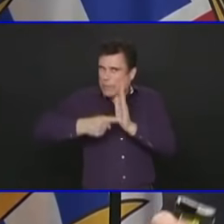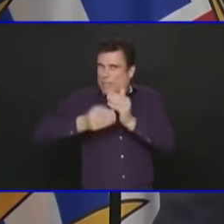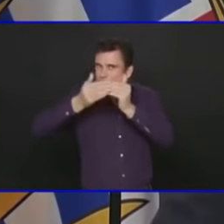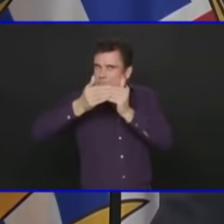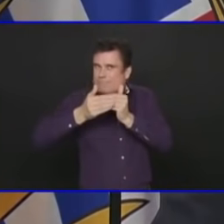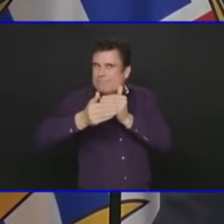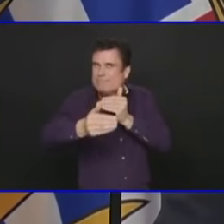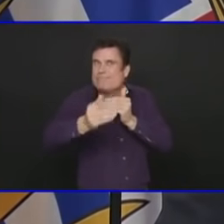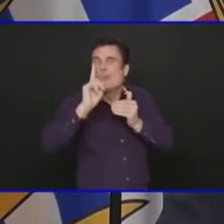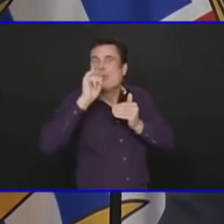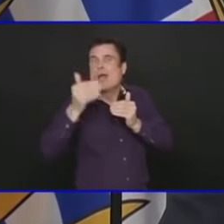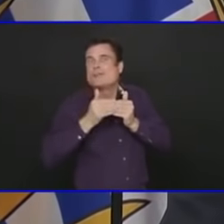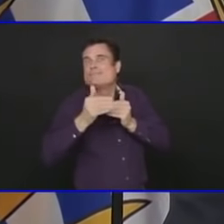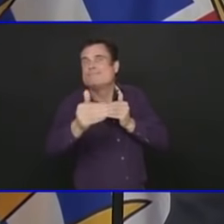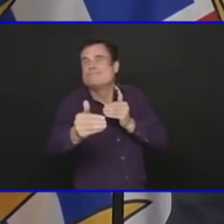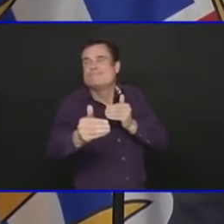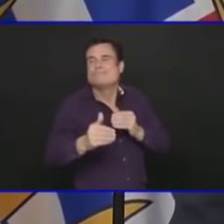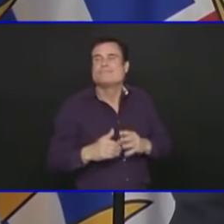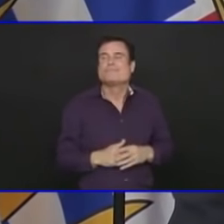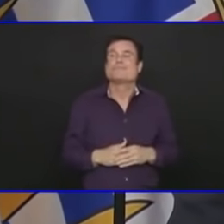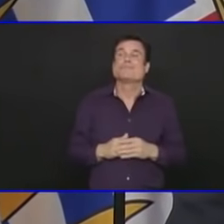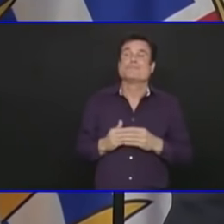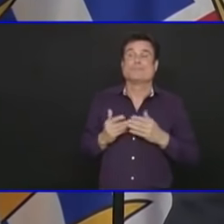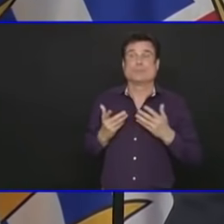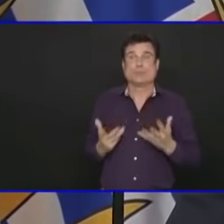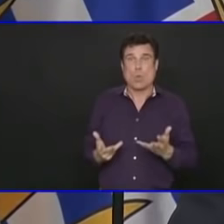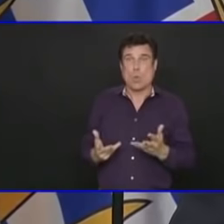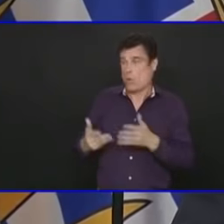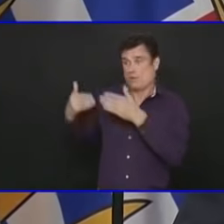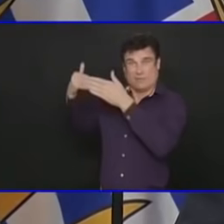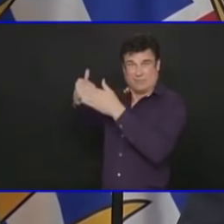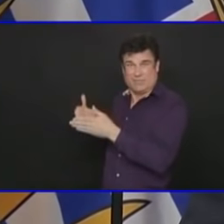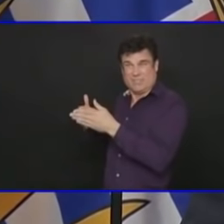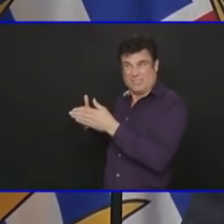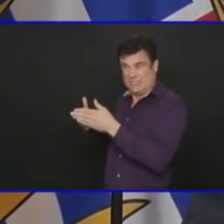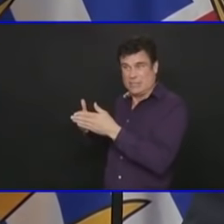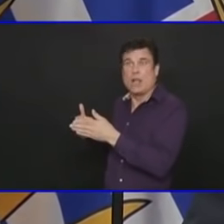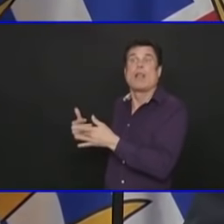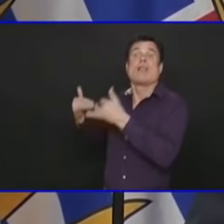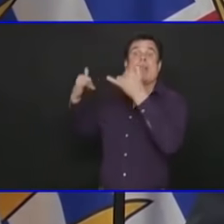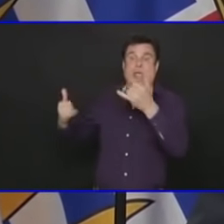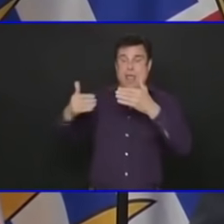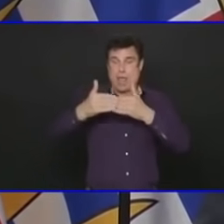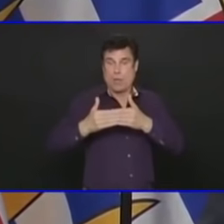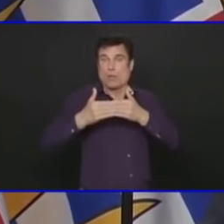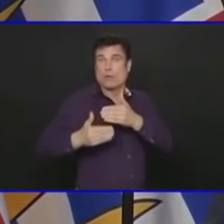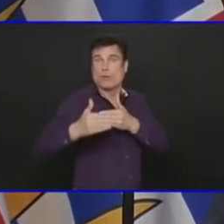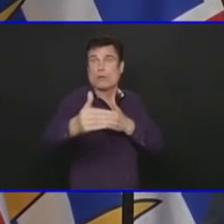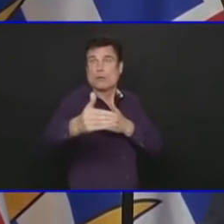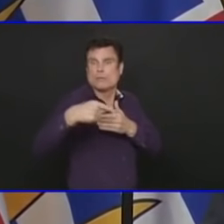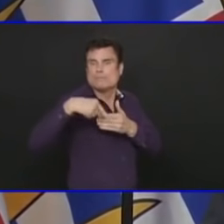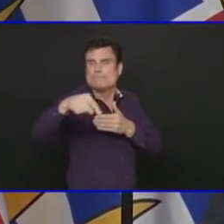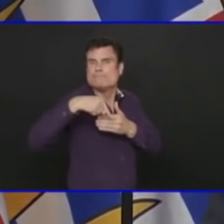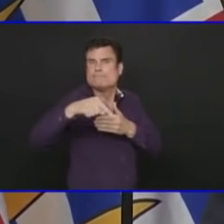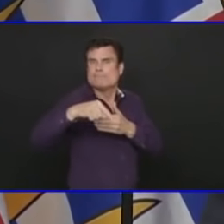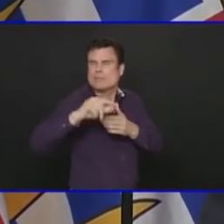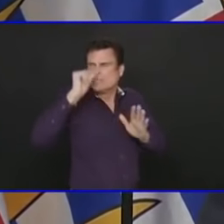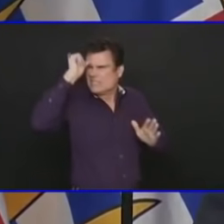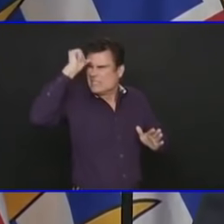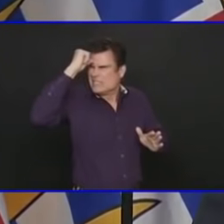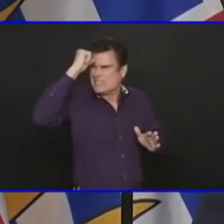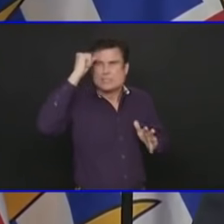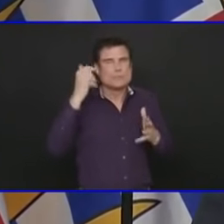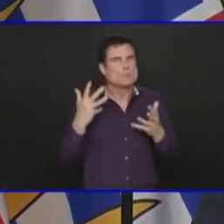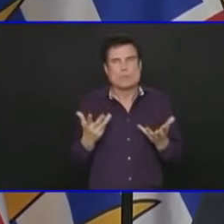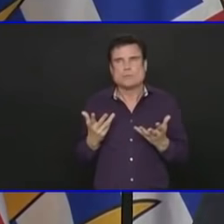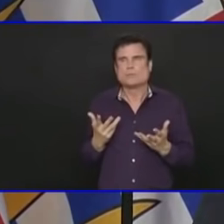playbook for all of us to follow. And the Premier, as Minister mentioned, will be speaking this week to how government will be moving forward